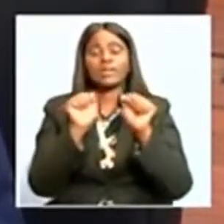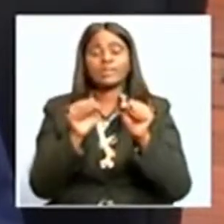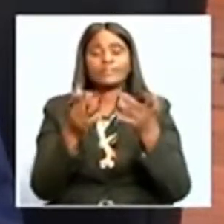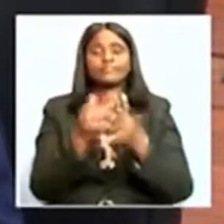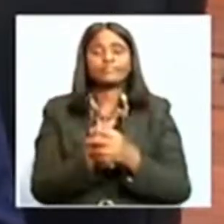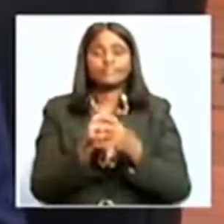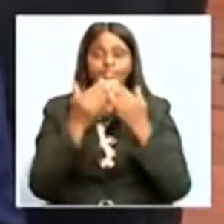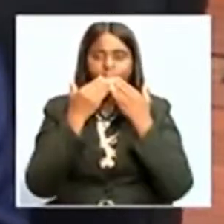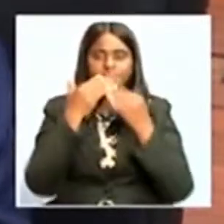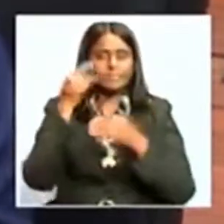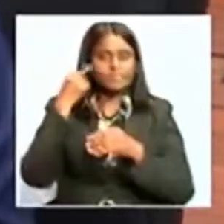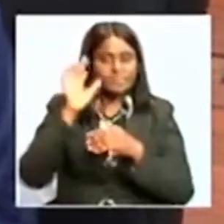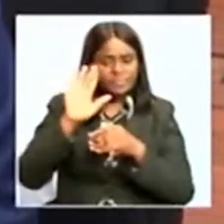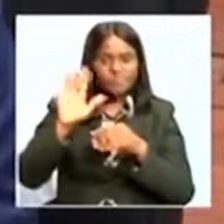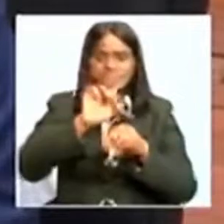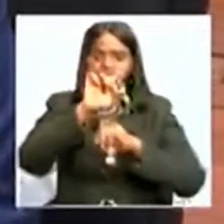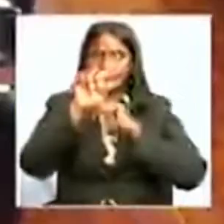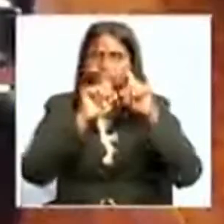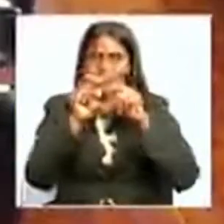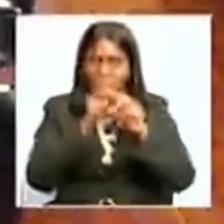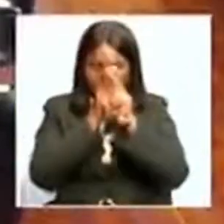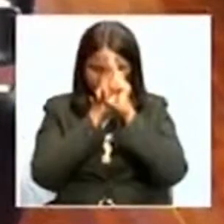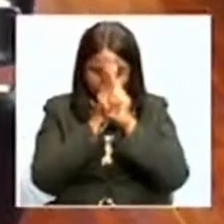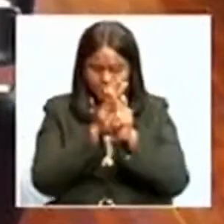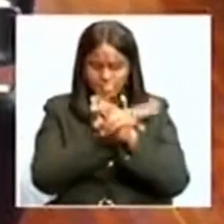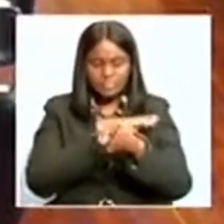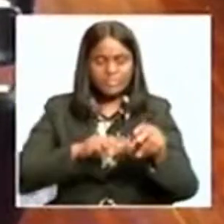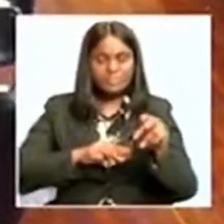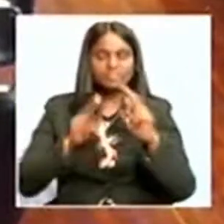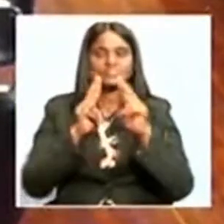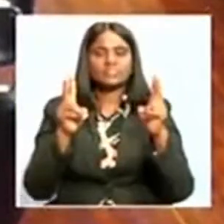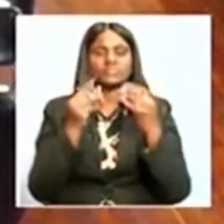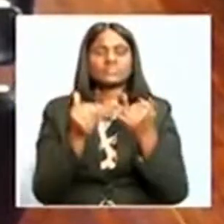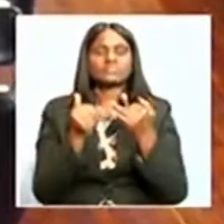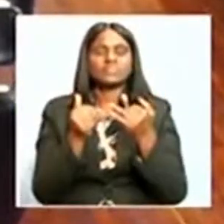Okay. Thank you for that question, Honorable Member. So